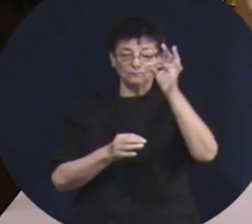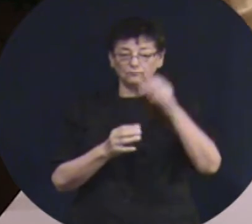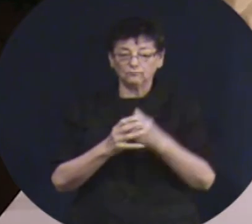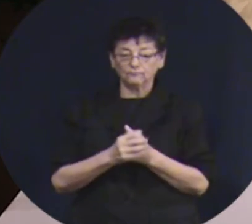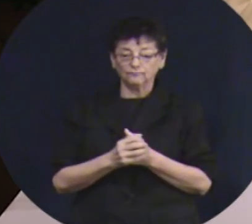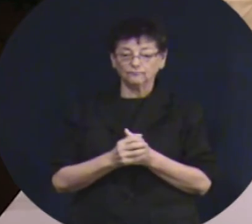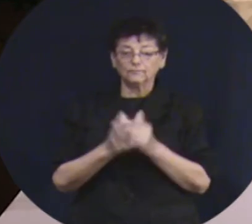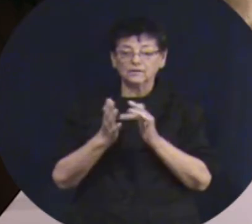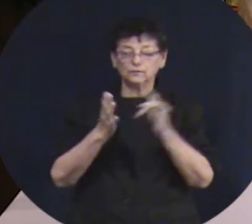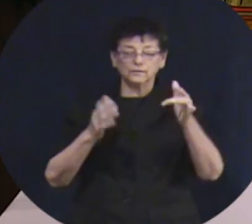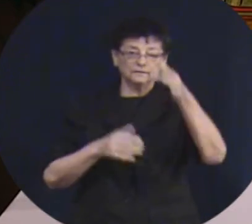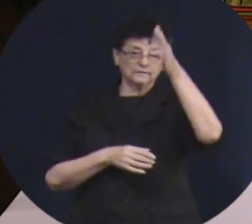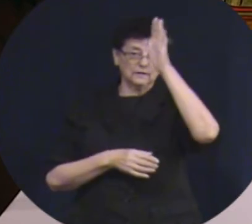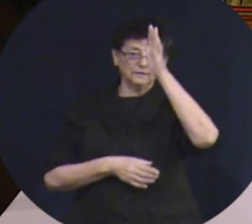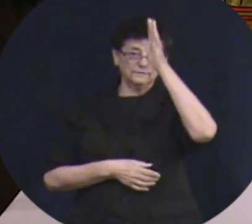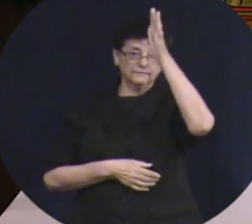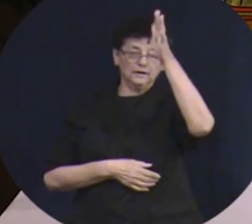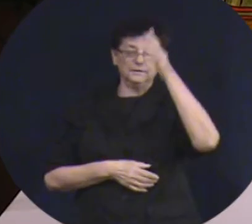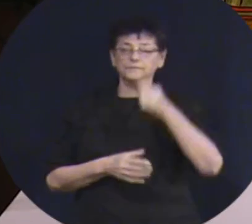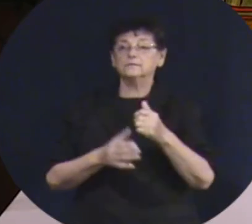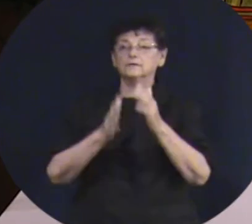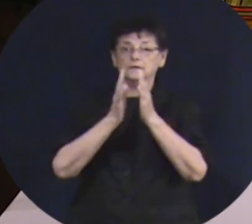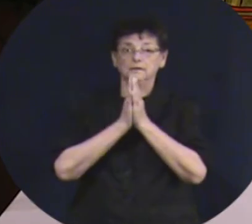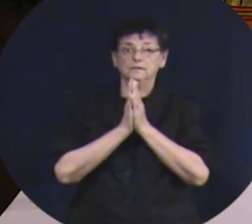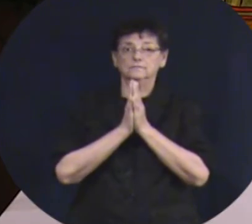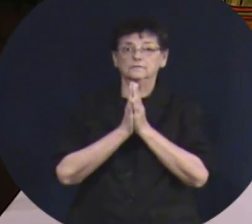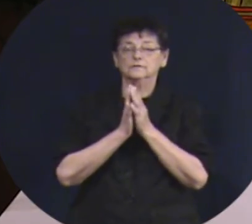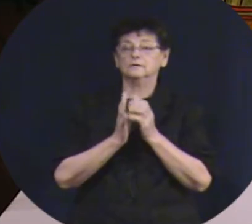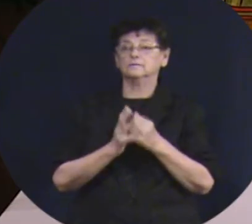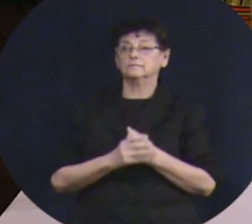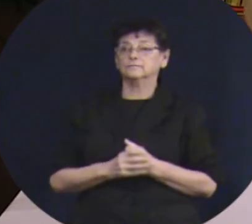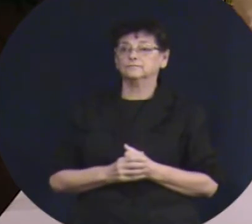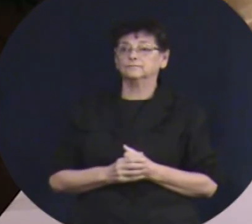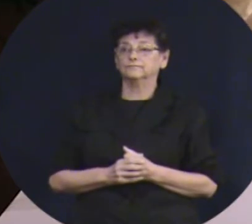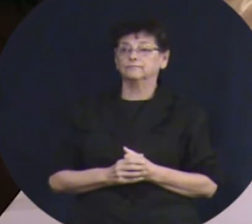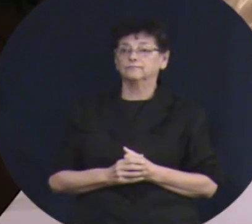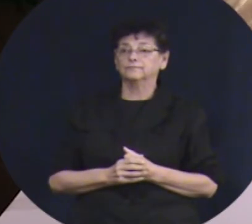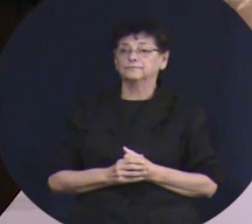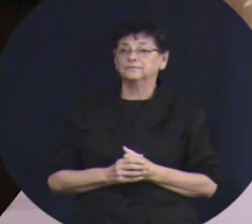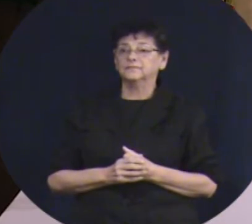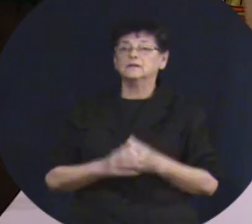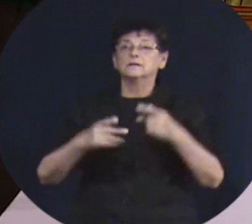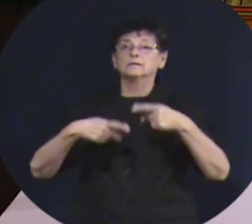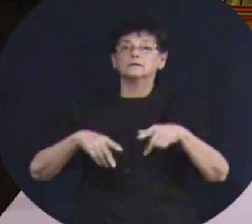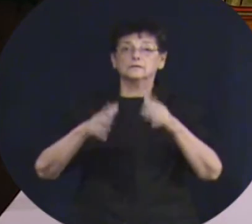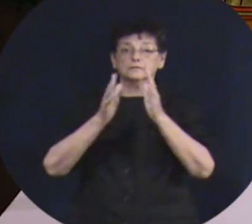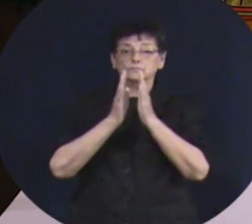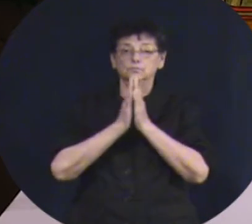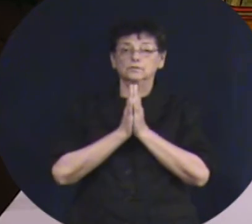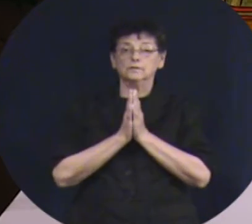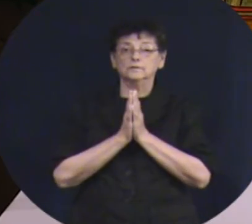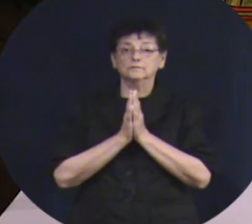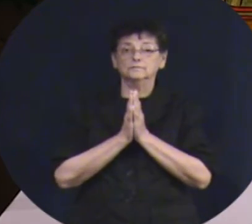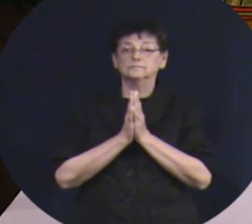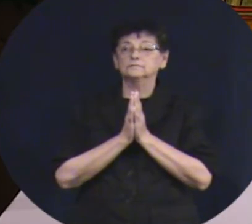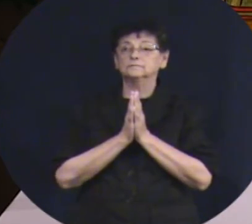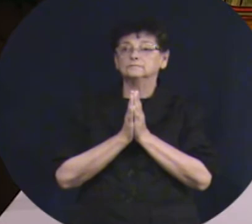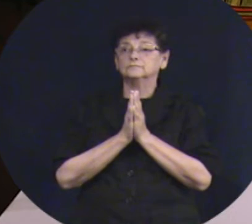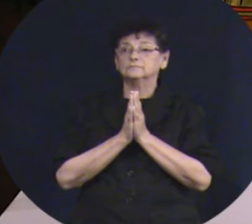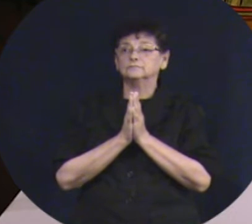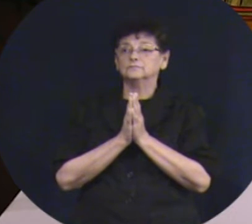Spirit, in the glory of God the Father. Amen. Let us pray.